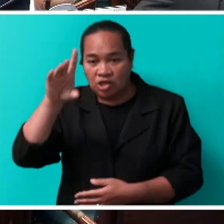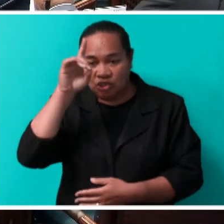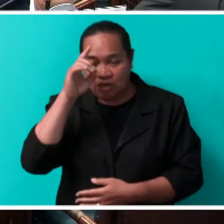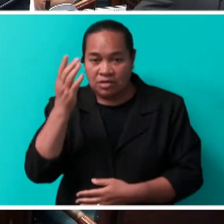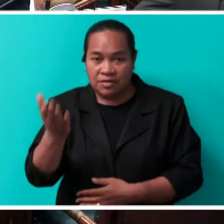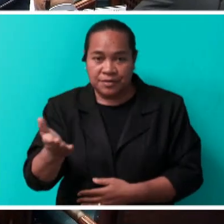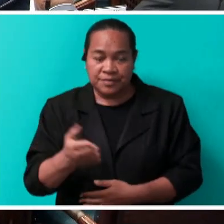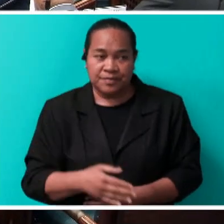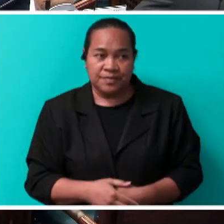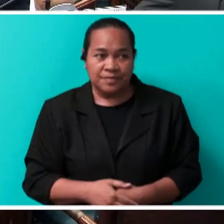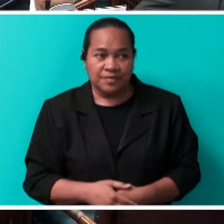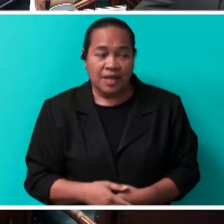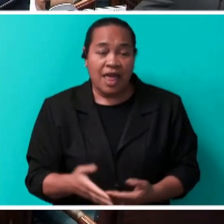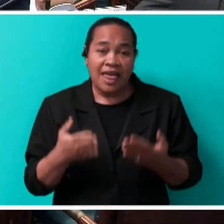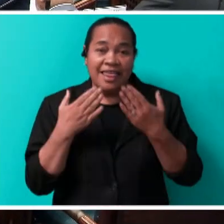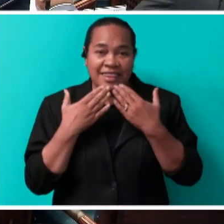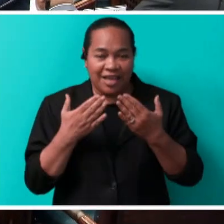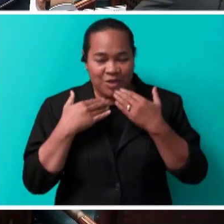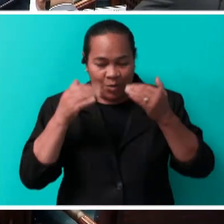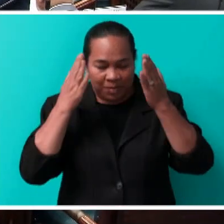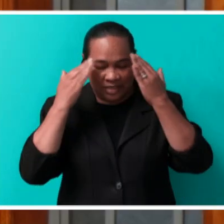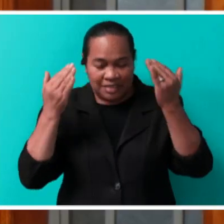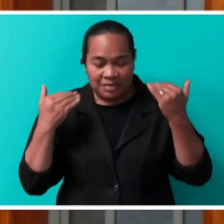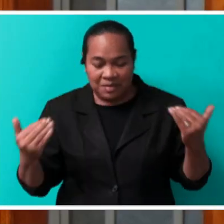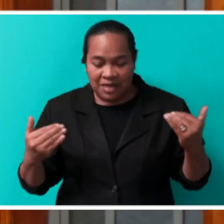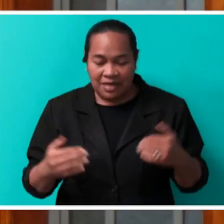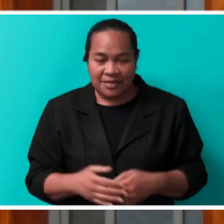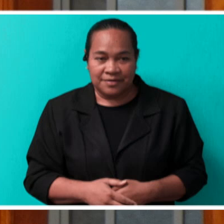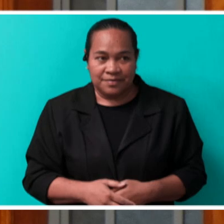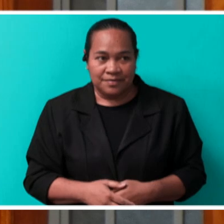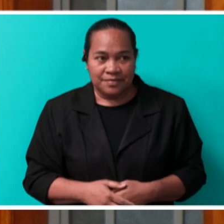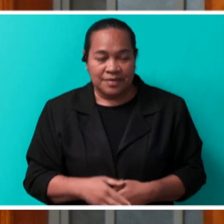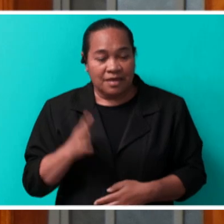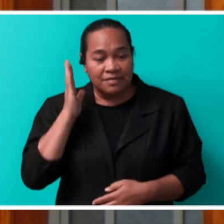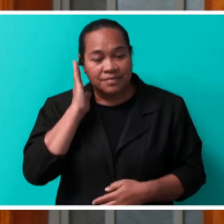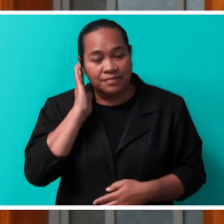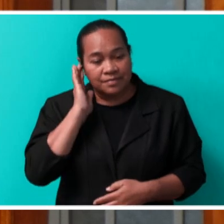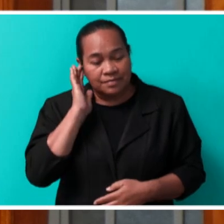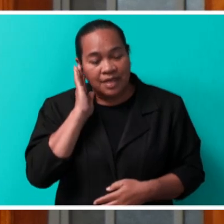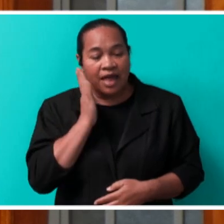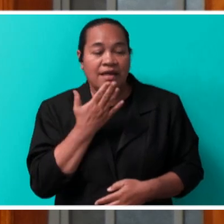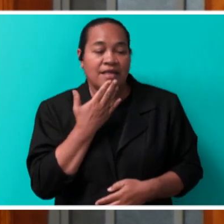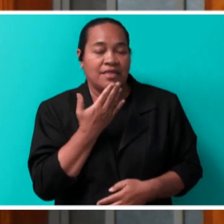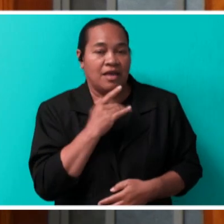Thank you, Mr. Speaker, sir. I thank the honourable member for the question.